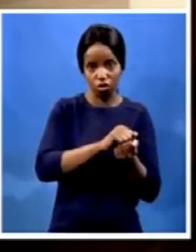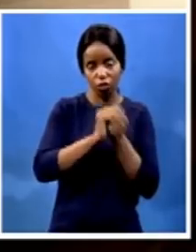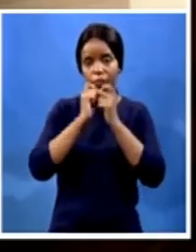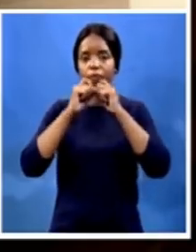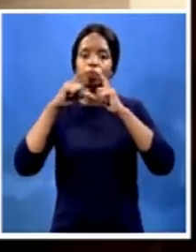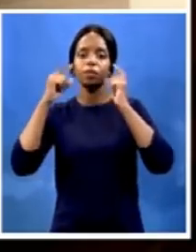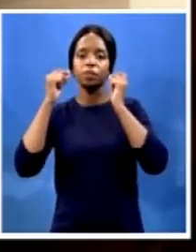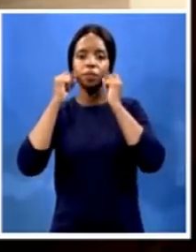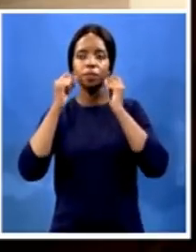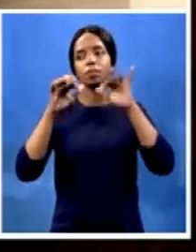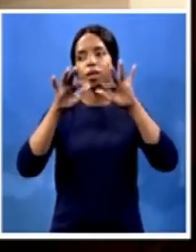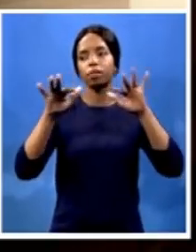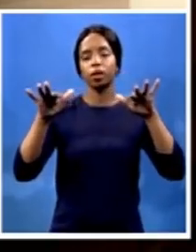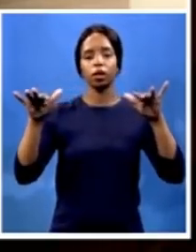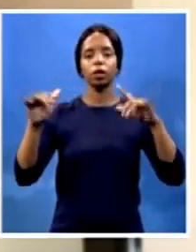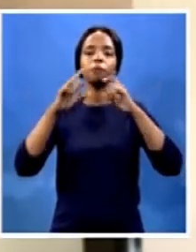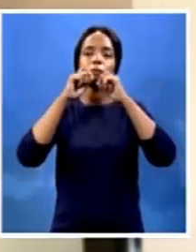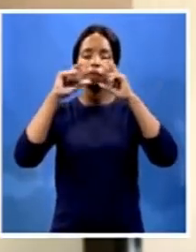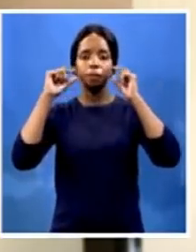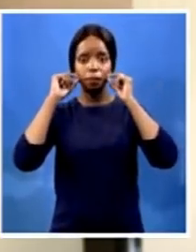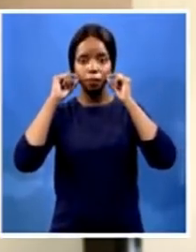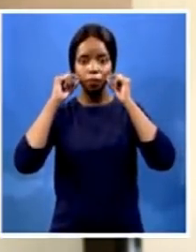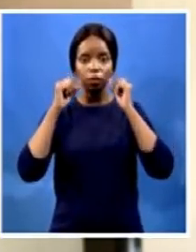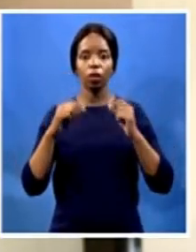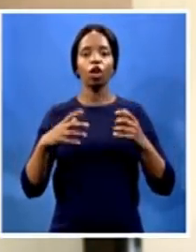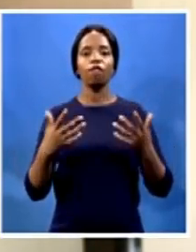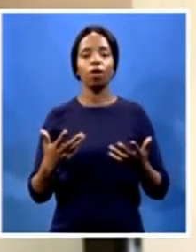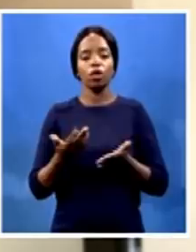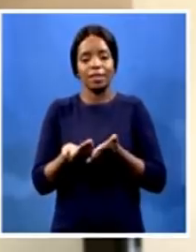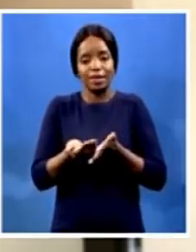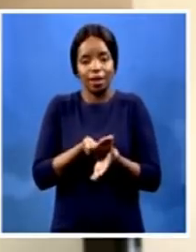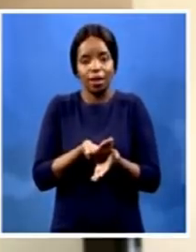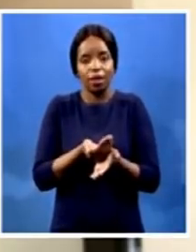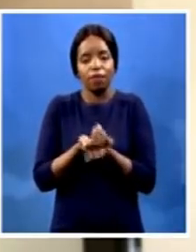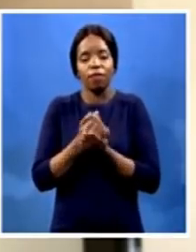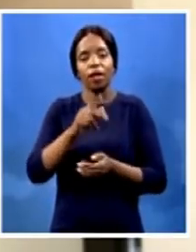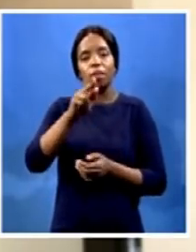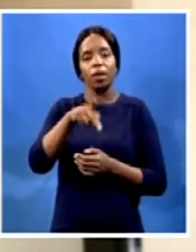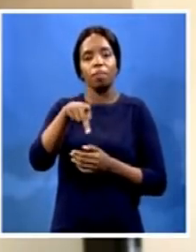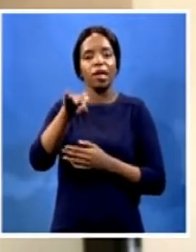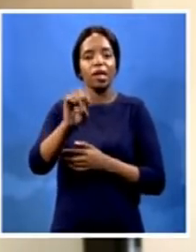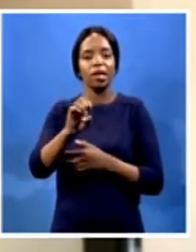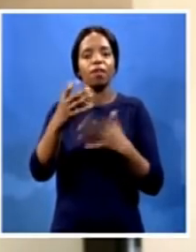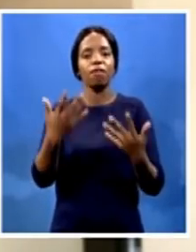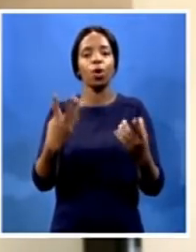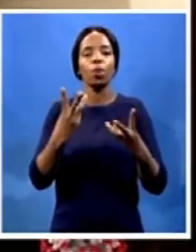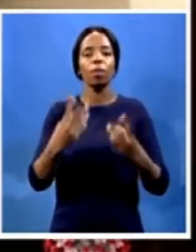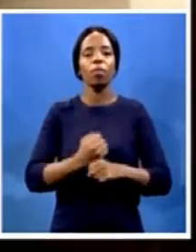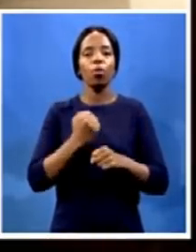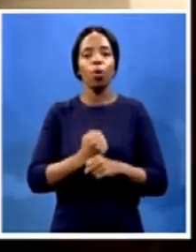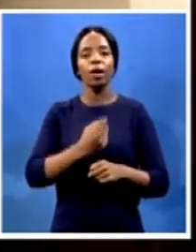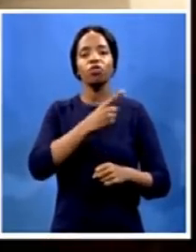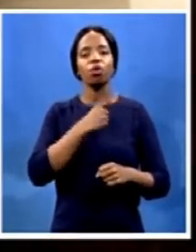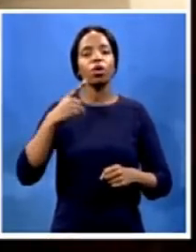can reserve the PPE for where it's needed. Okay, so walk us through this now, Doctor, in terms of